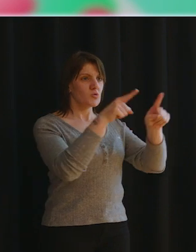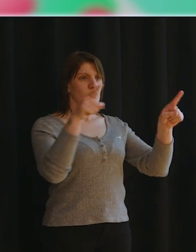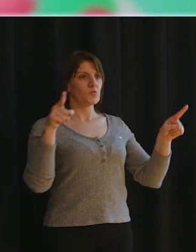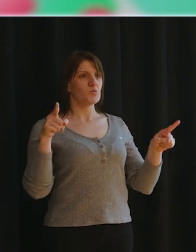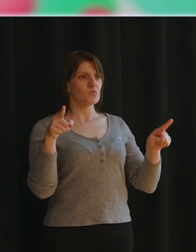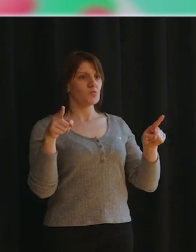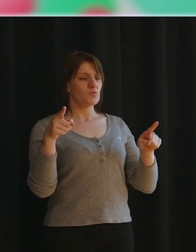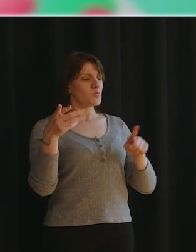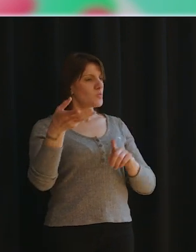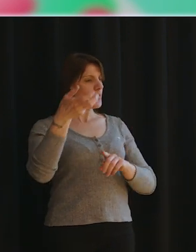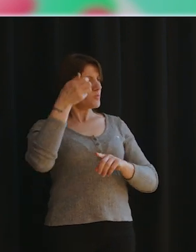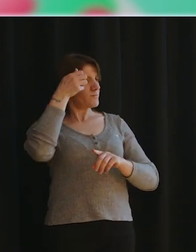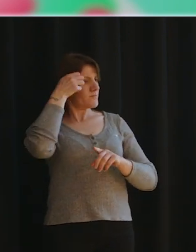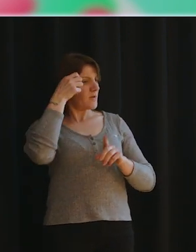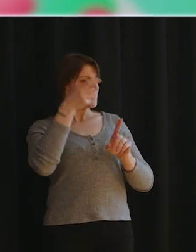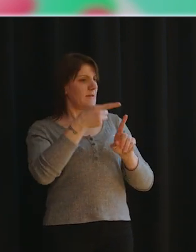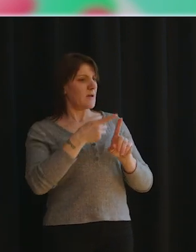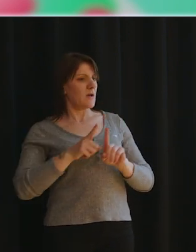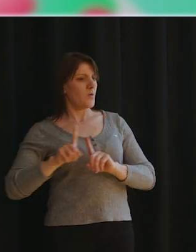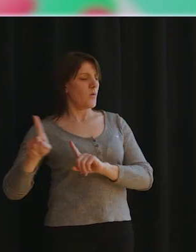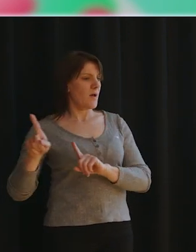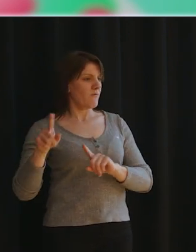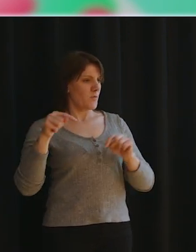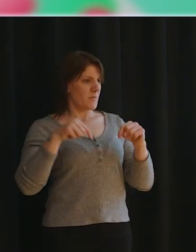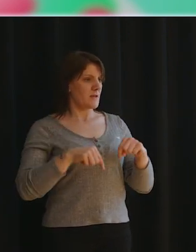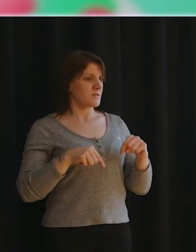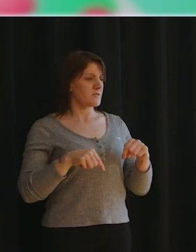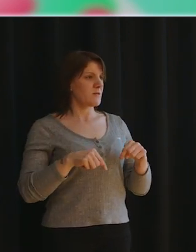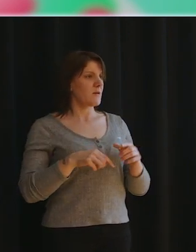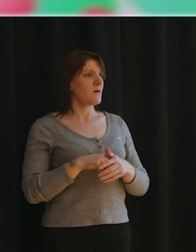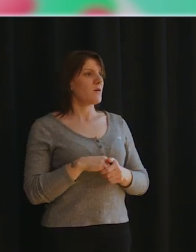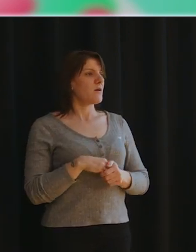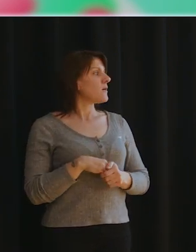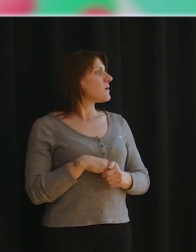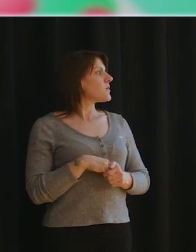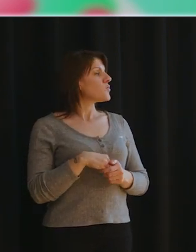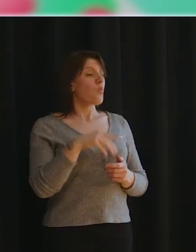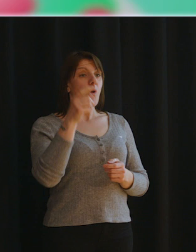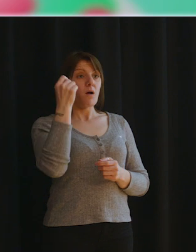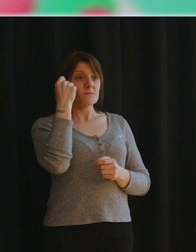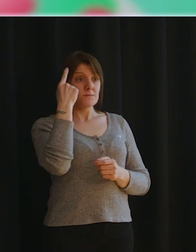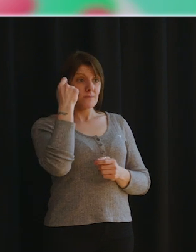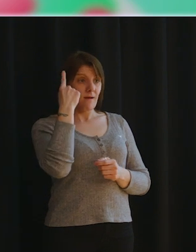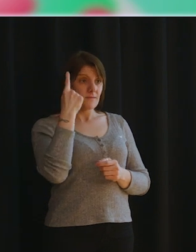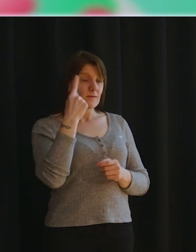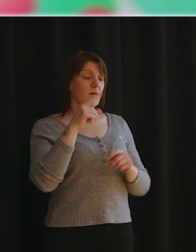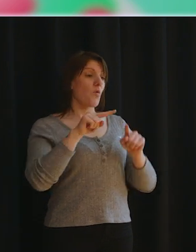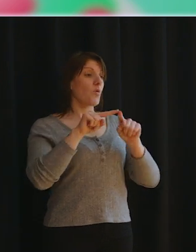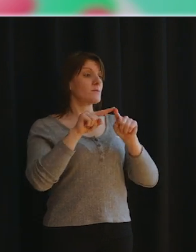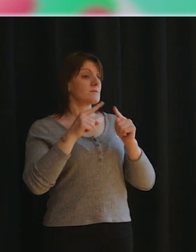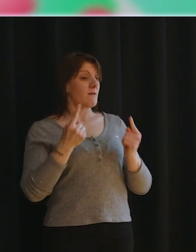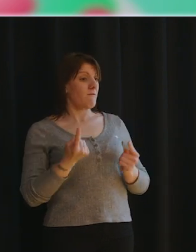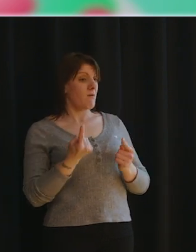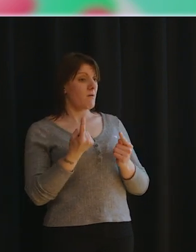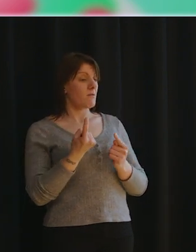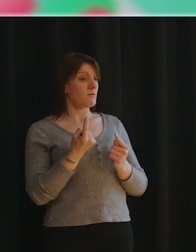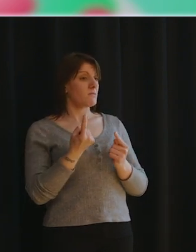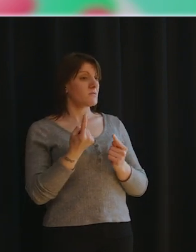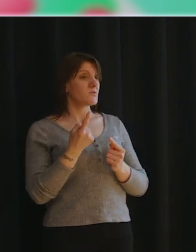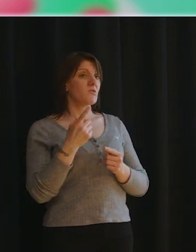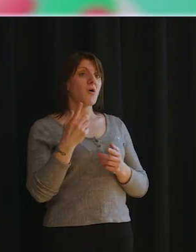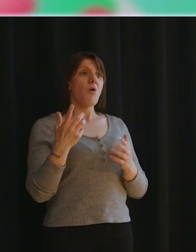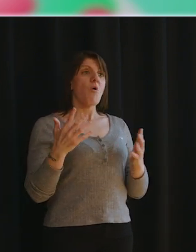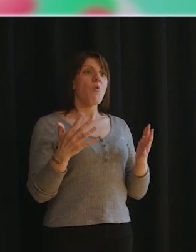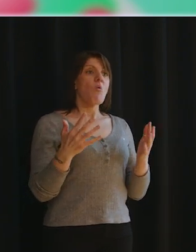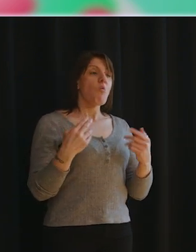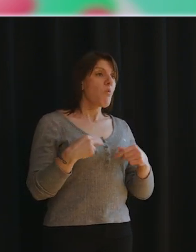this, dependent on your levels of understanding and maybe a different conceptual